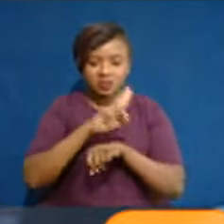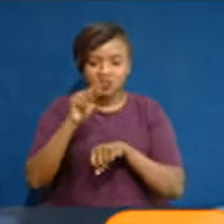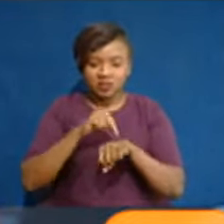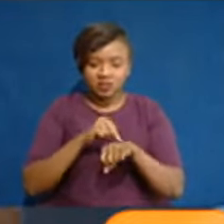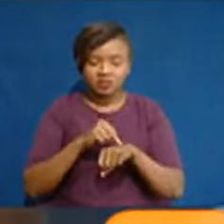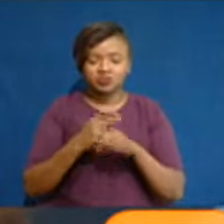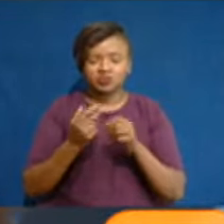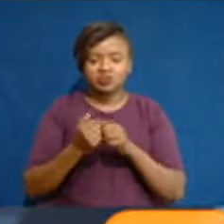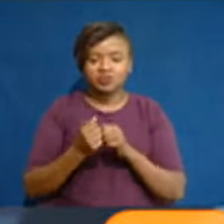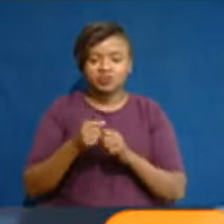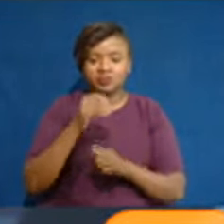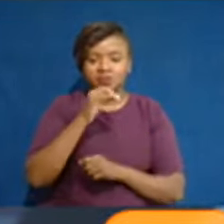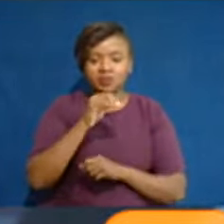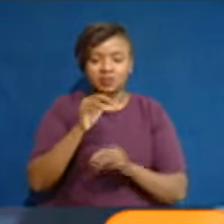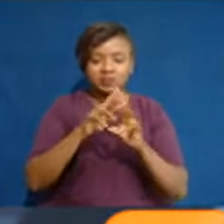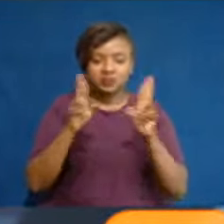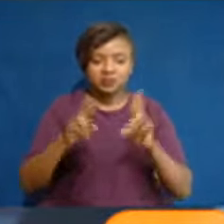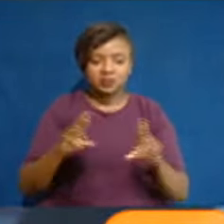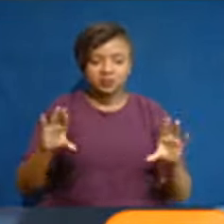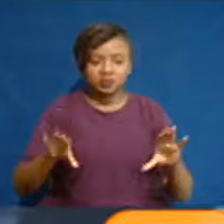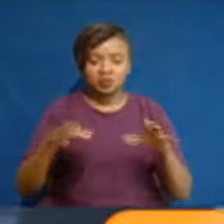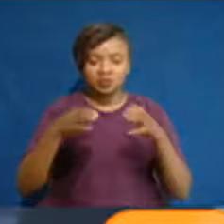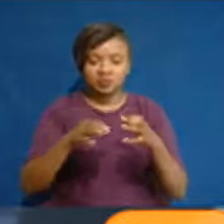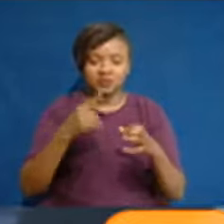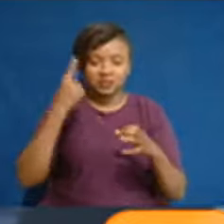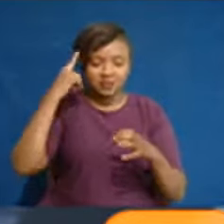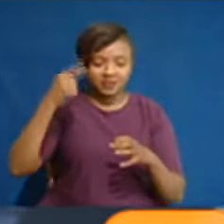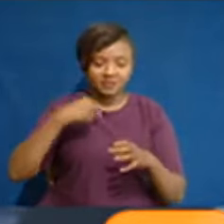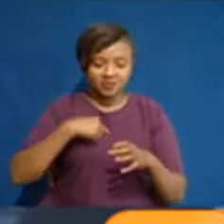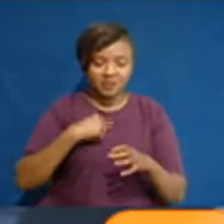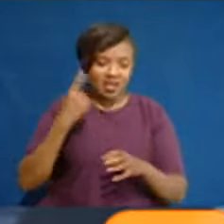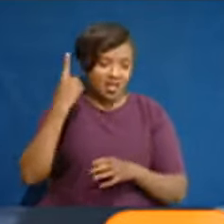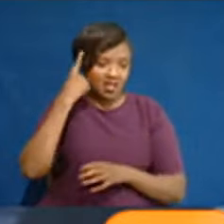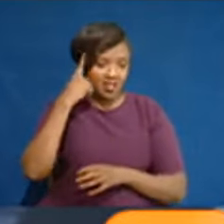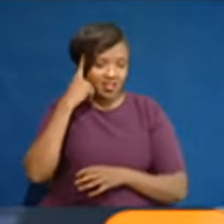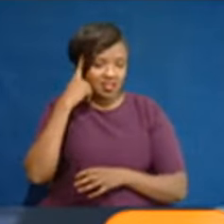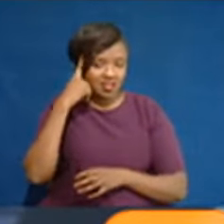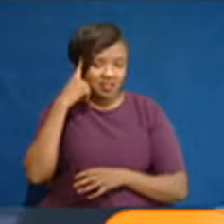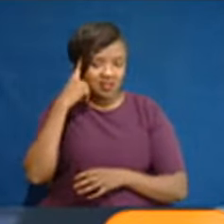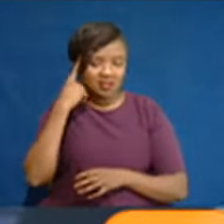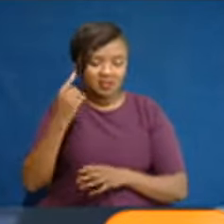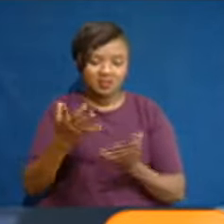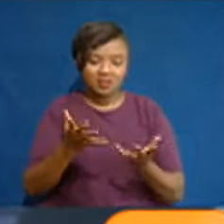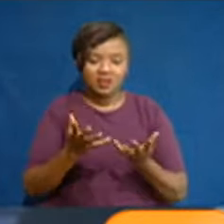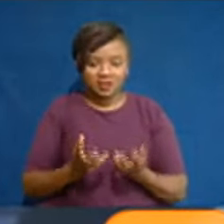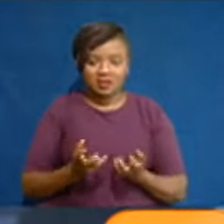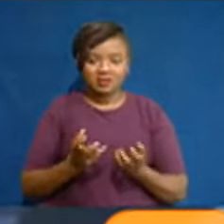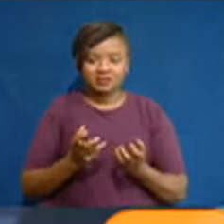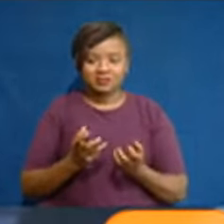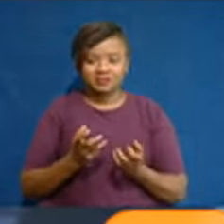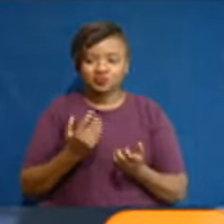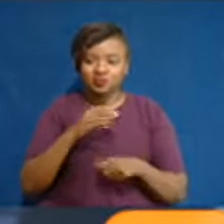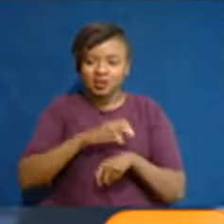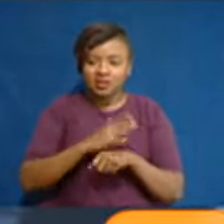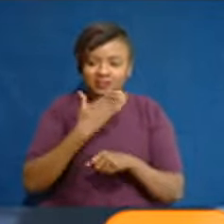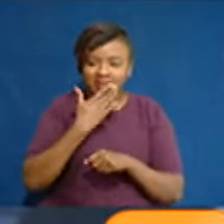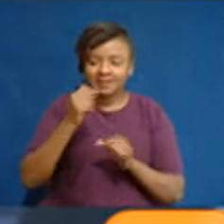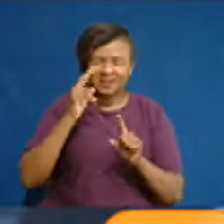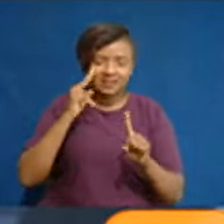rebooted by what's happening. And I think for me, standing back and taking a you know, a better perspective in